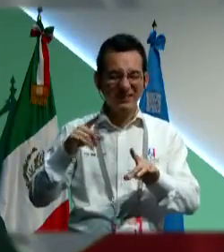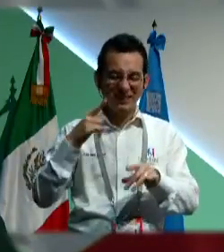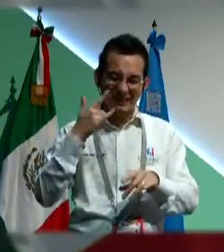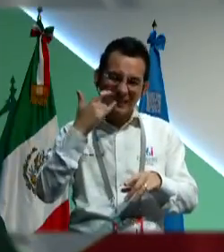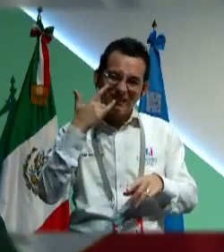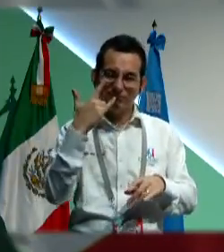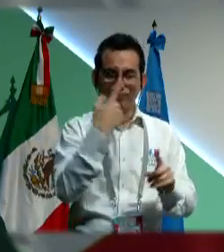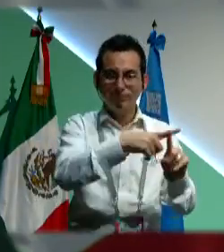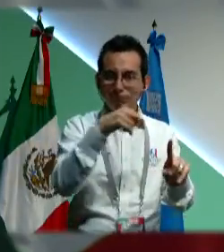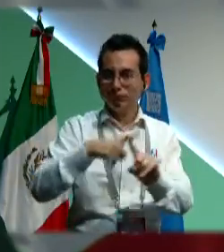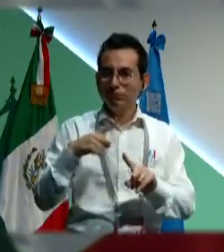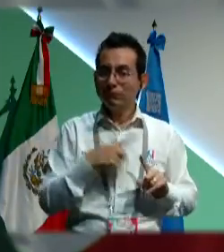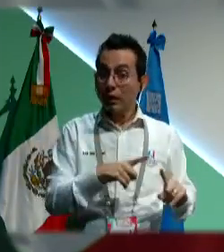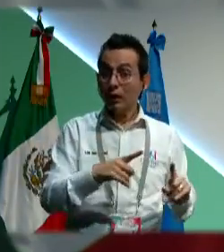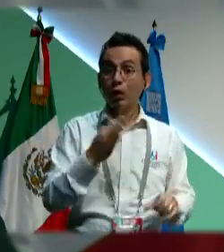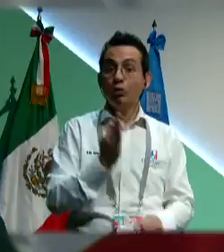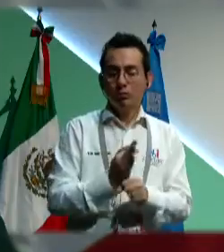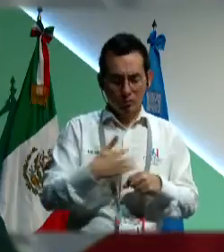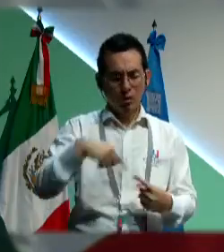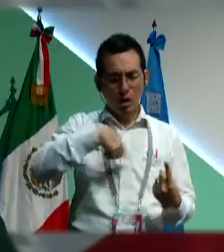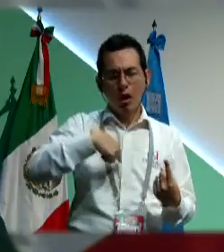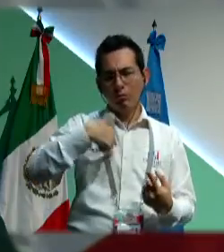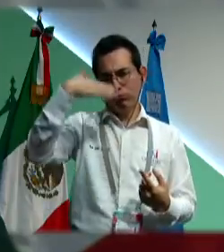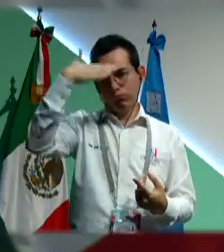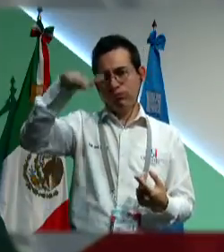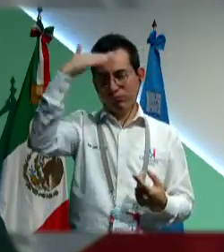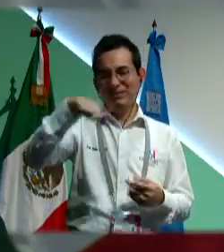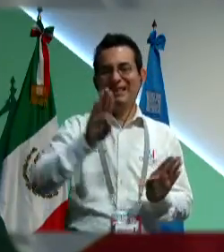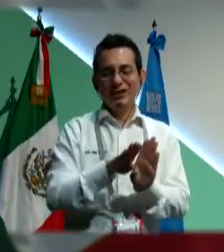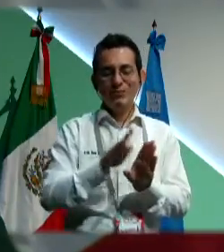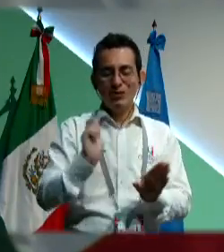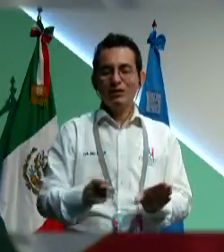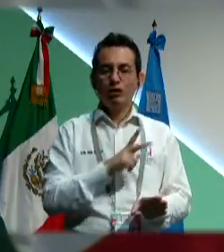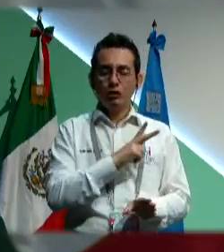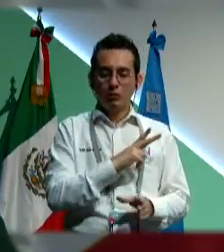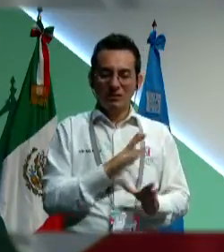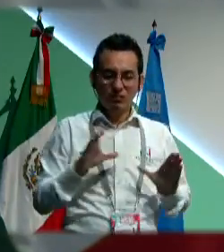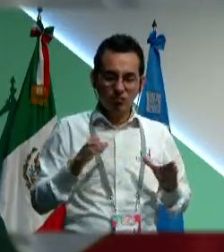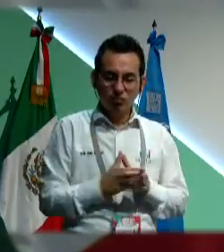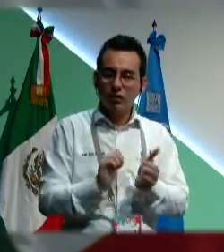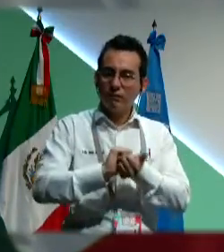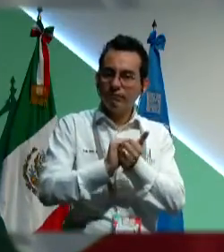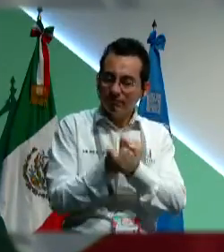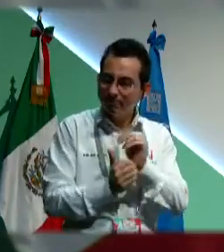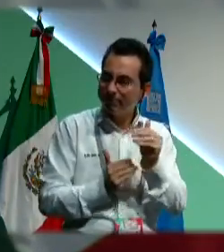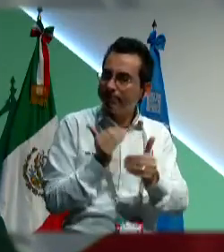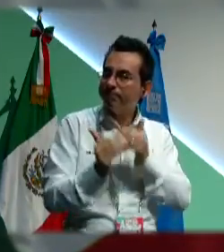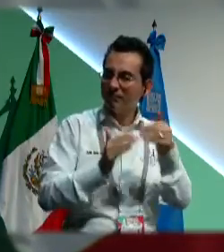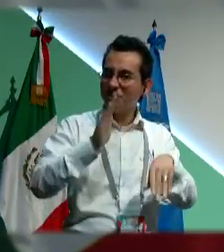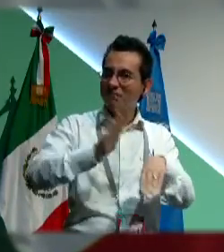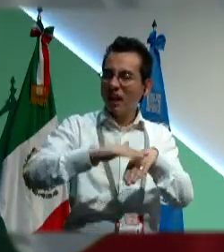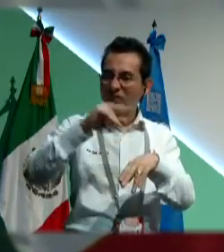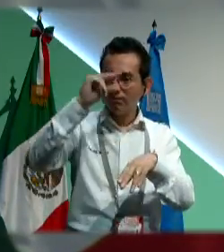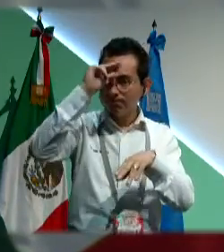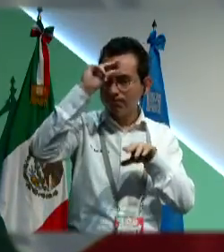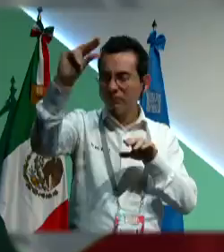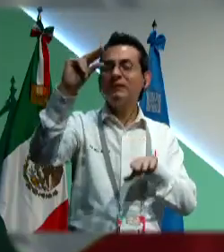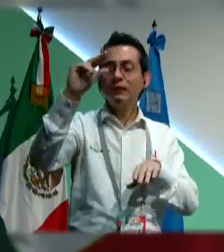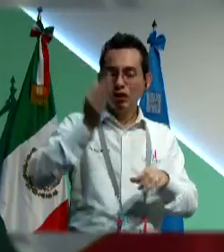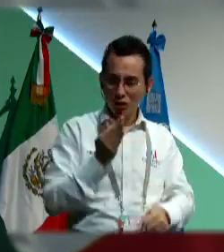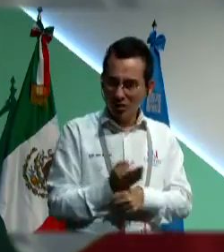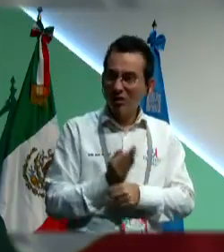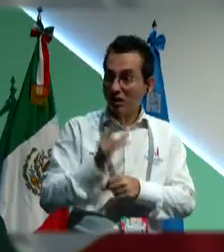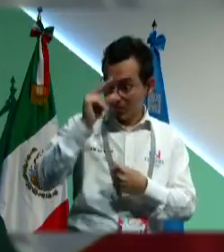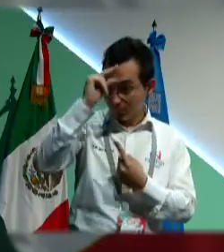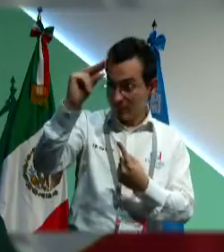getting colonized. It is time for a new politics of internet governance. At the risk of sounding techno-deterministic, I would like